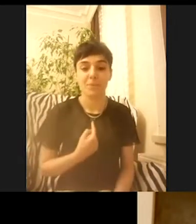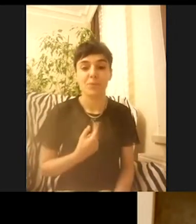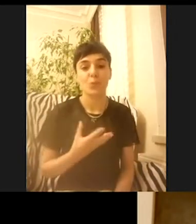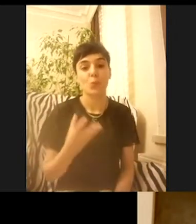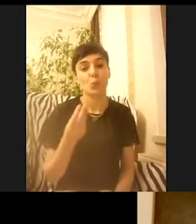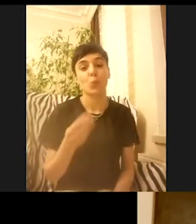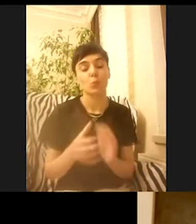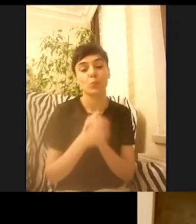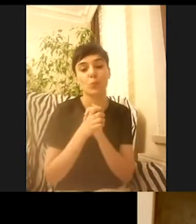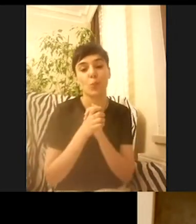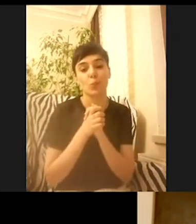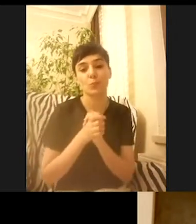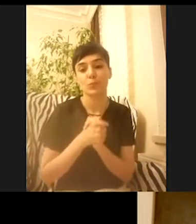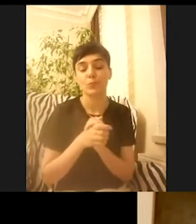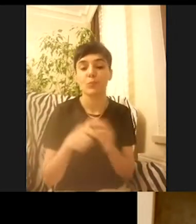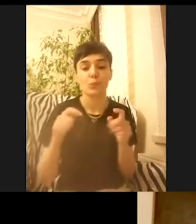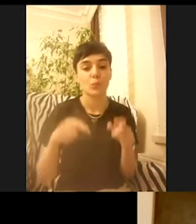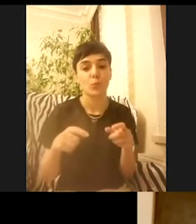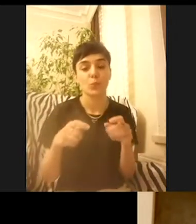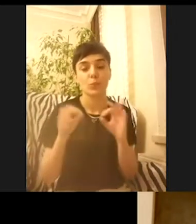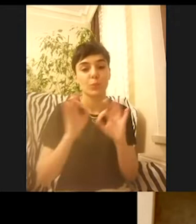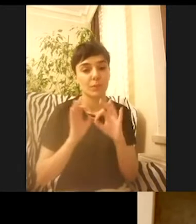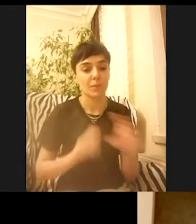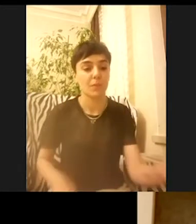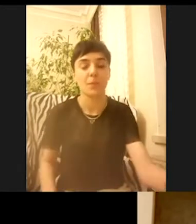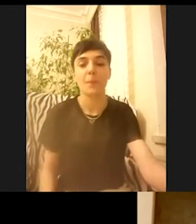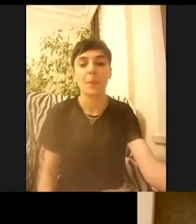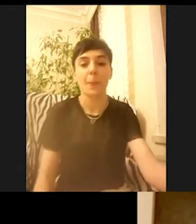you and to be connecting to multiple labs.